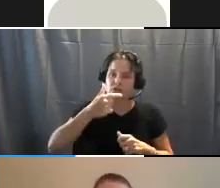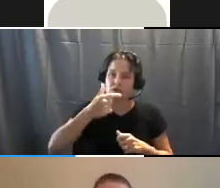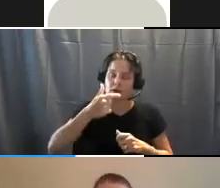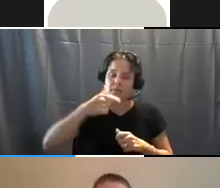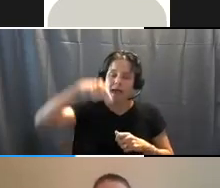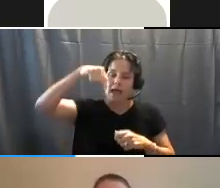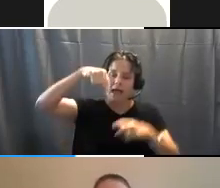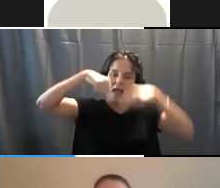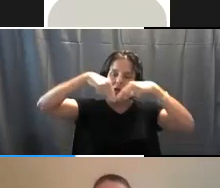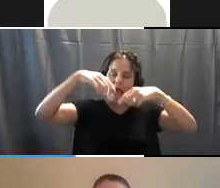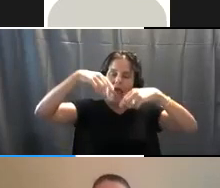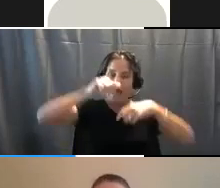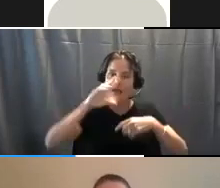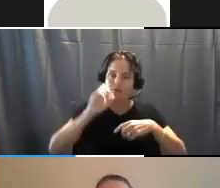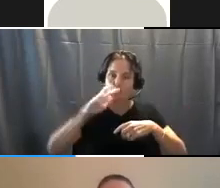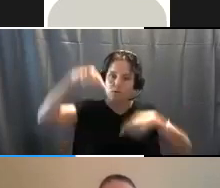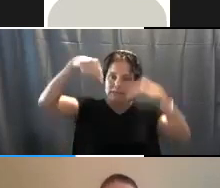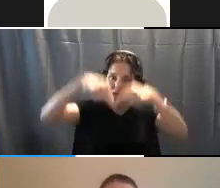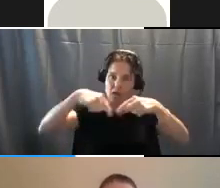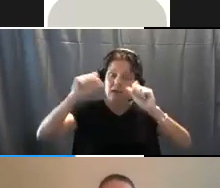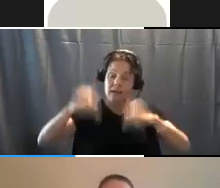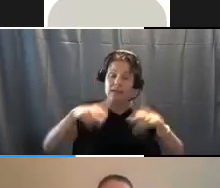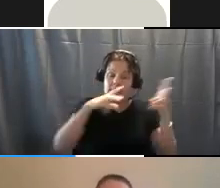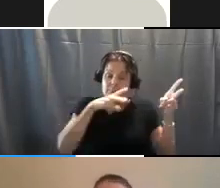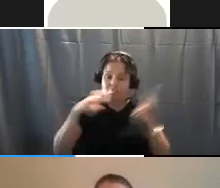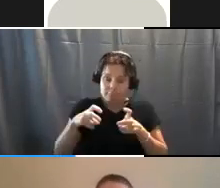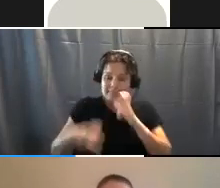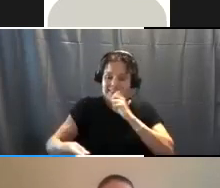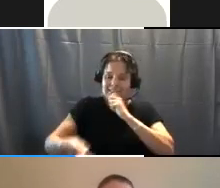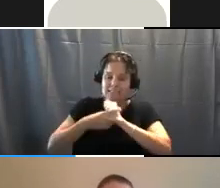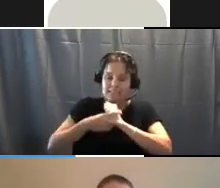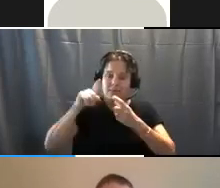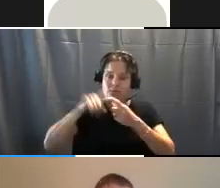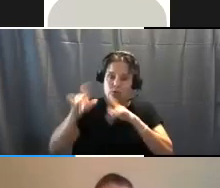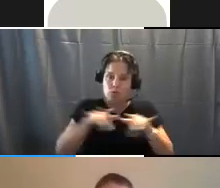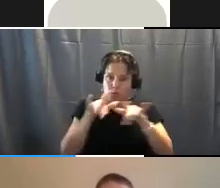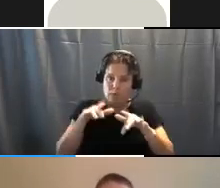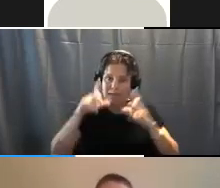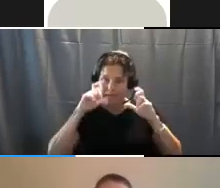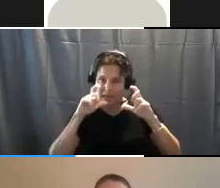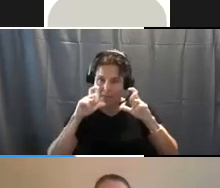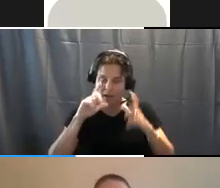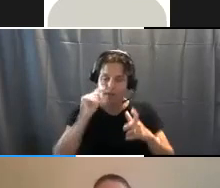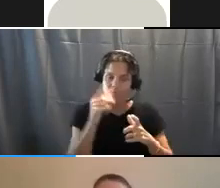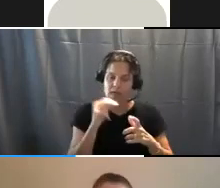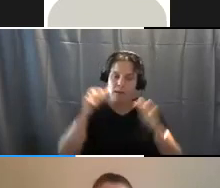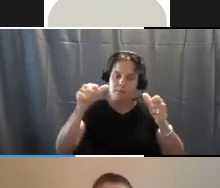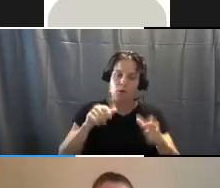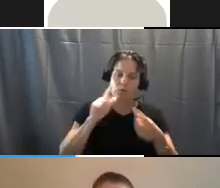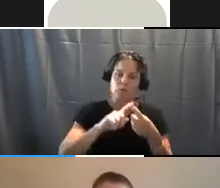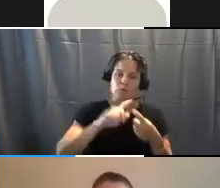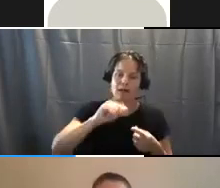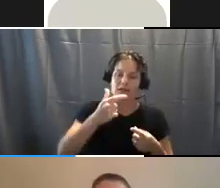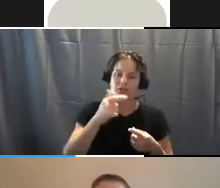finish your live to save your video to your camera roll, and then you can post it to IGTV. Get it on your website